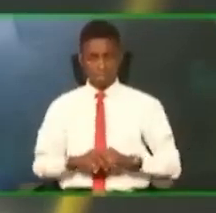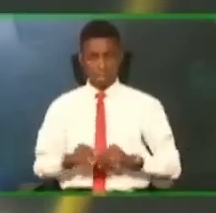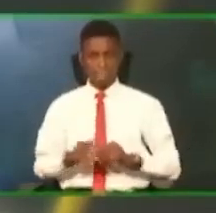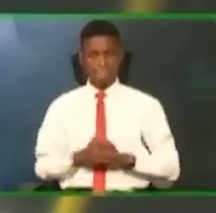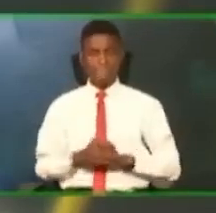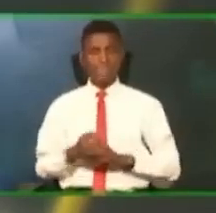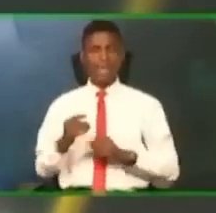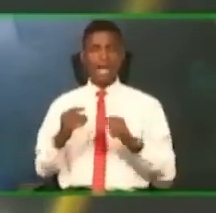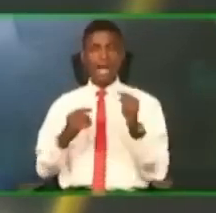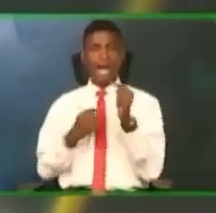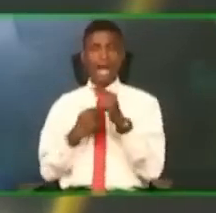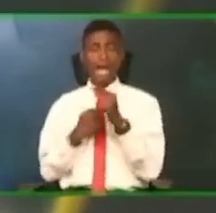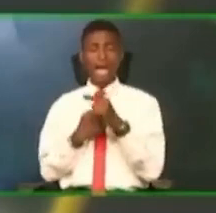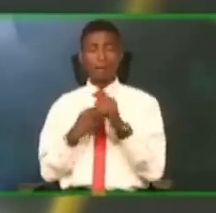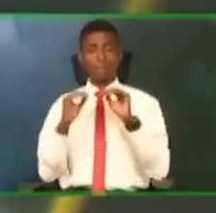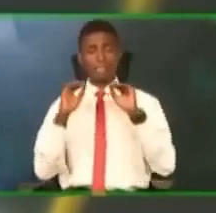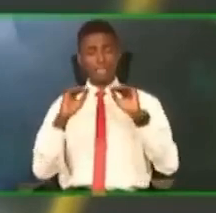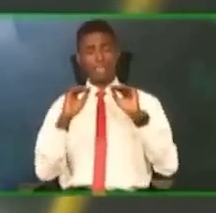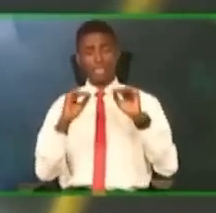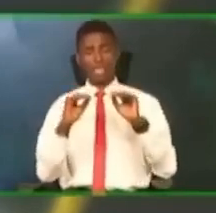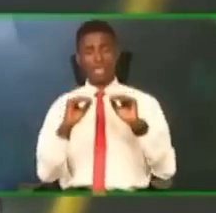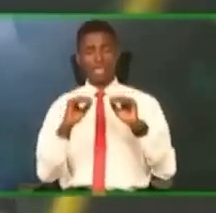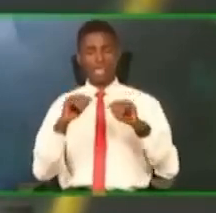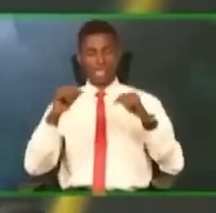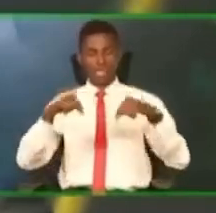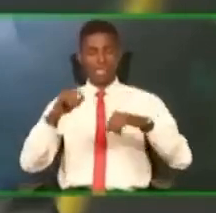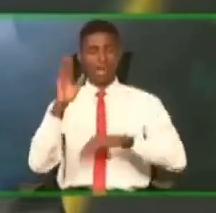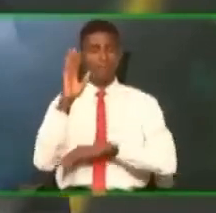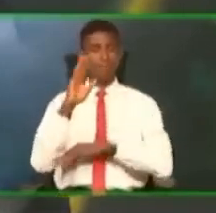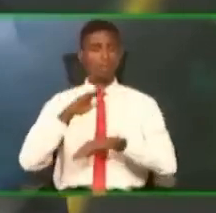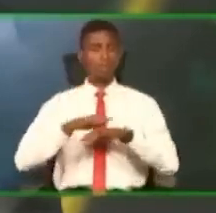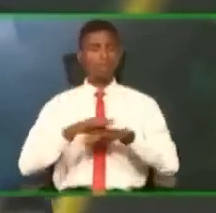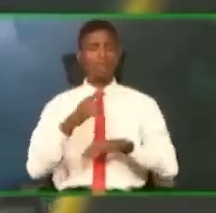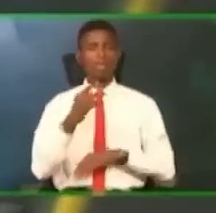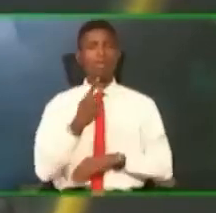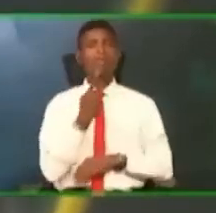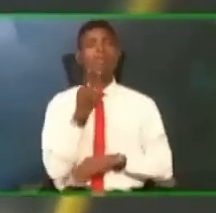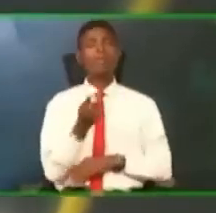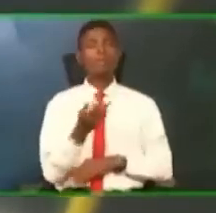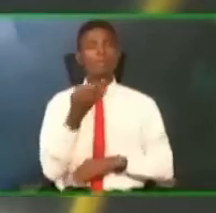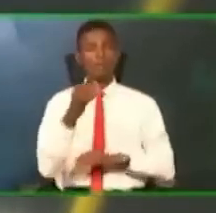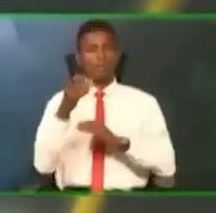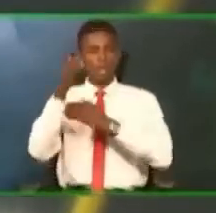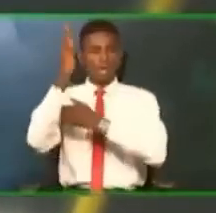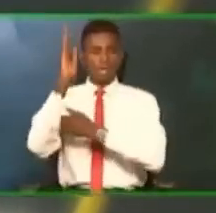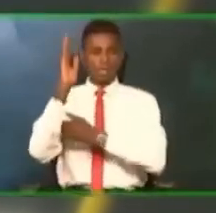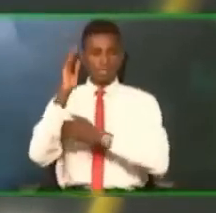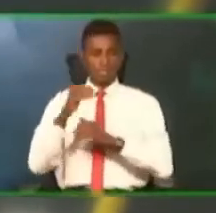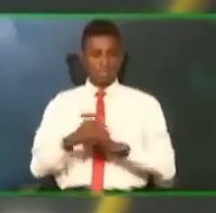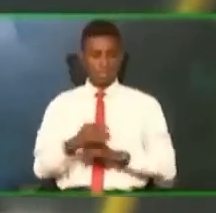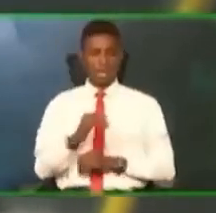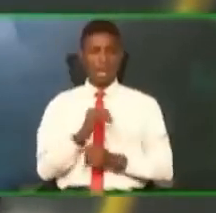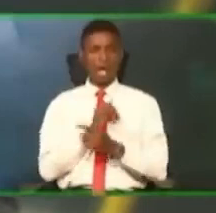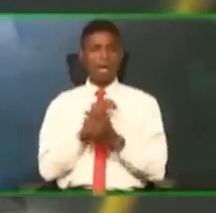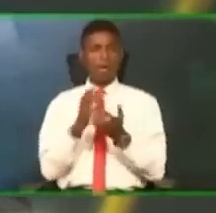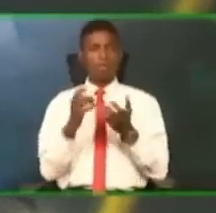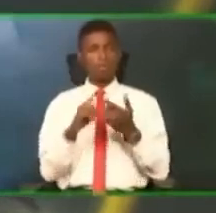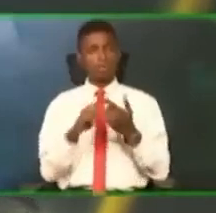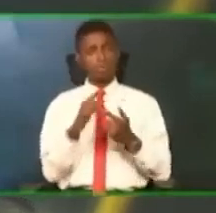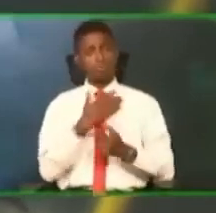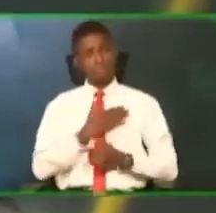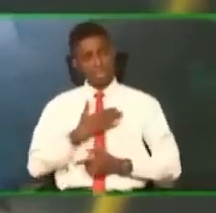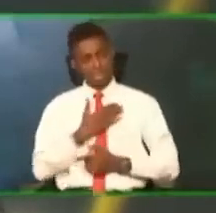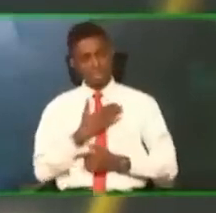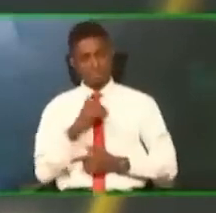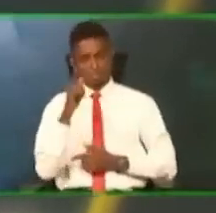I'm teaching this afternoon on the voice of God. I want you to please pay attention,